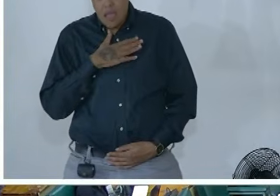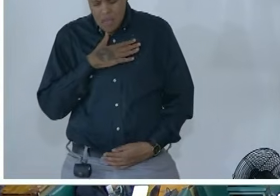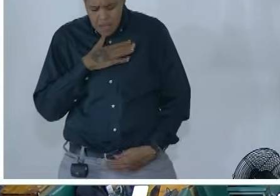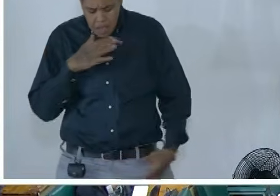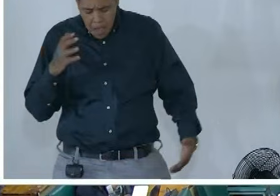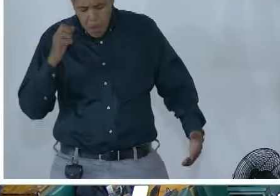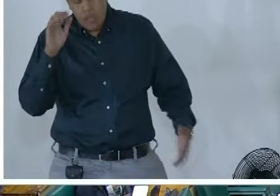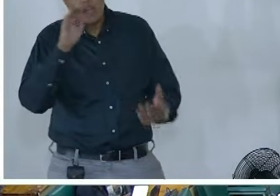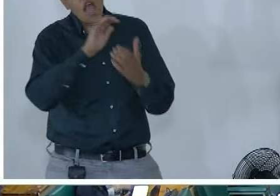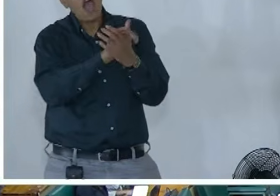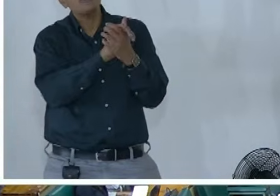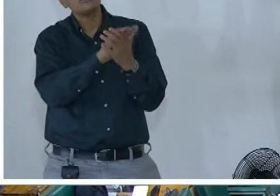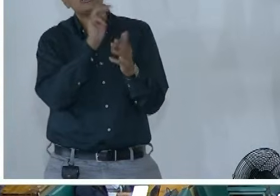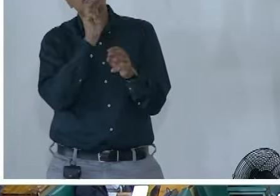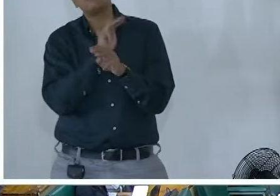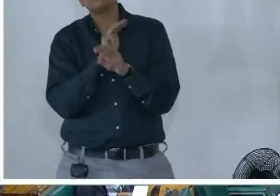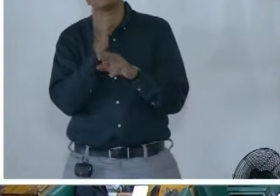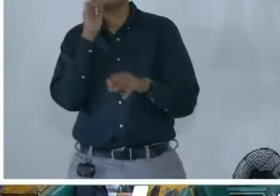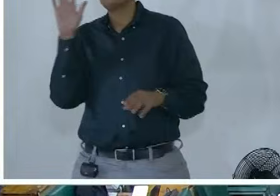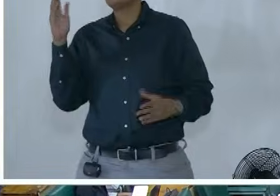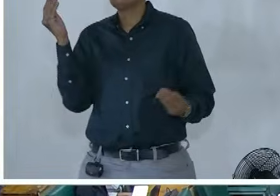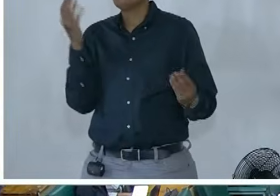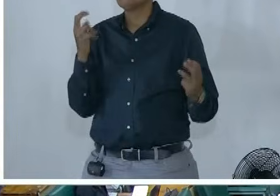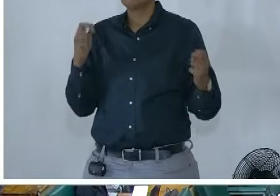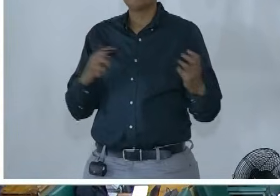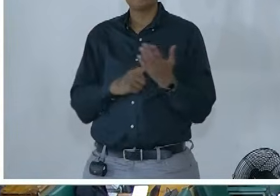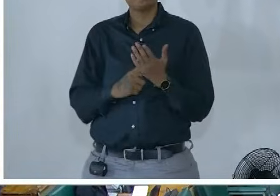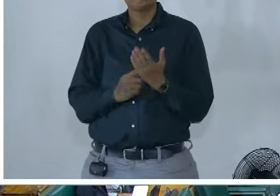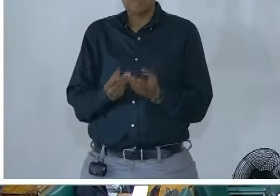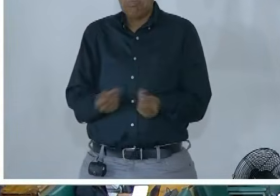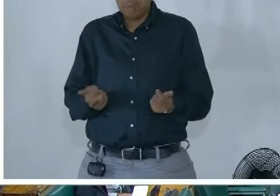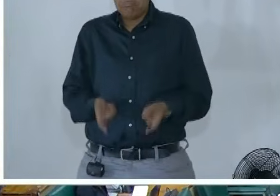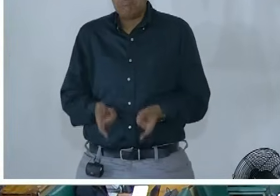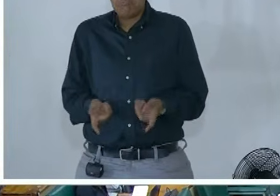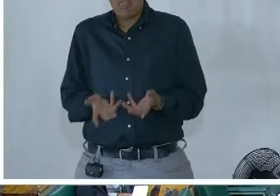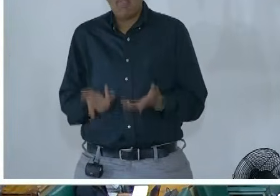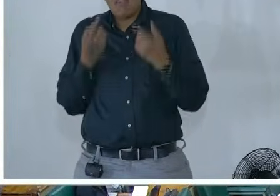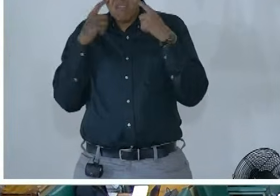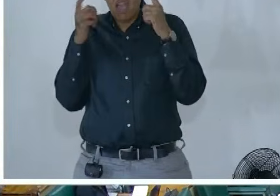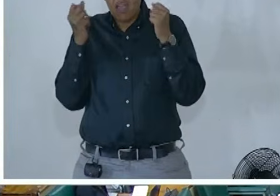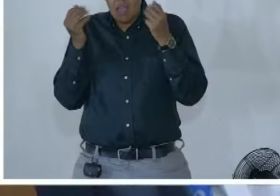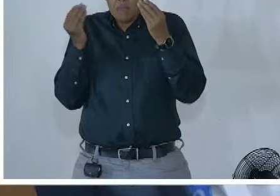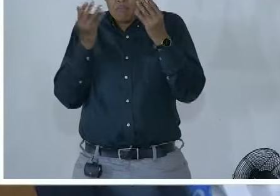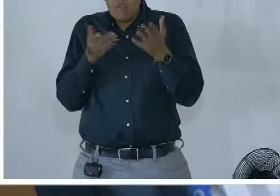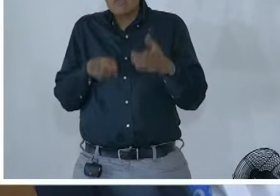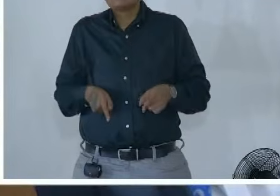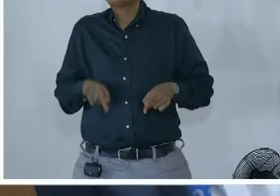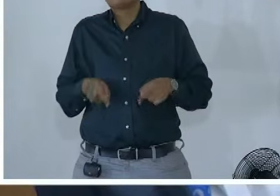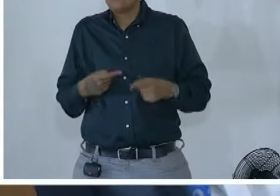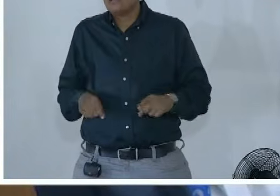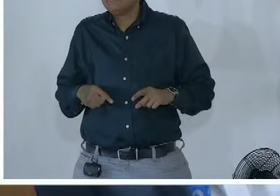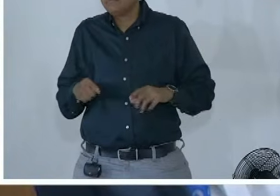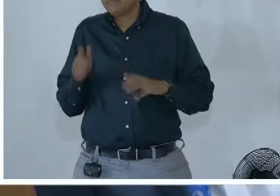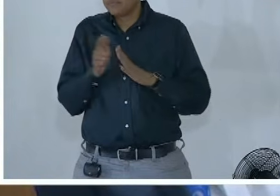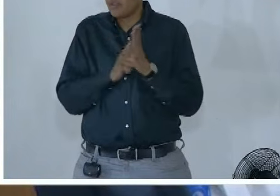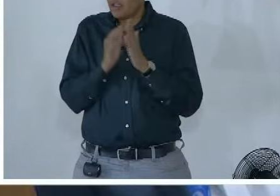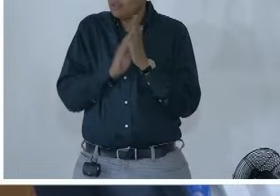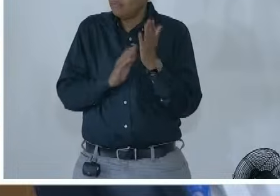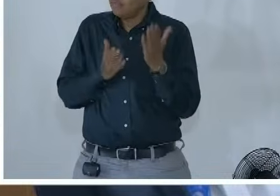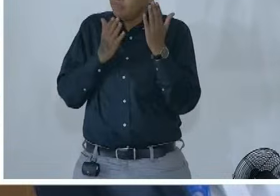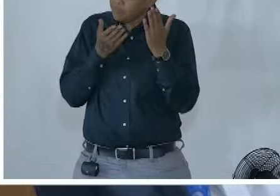want to congratulate the Minister and his team for finally bringing this piece of